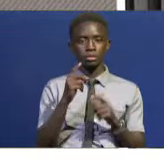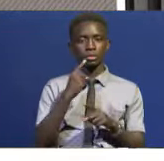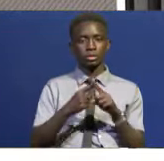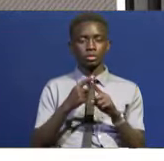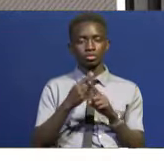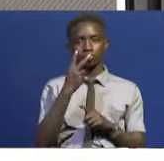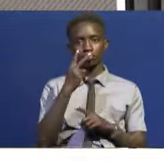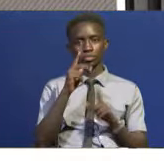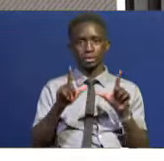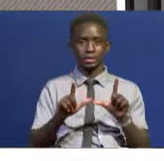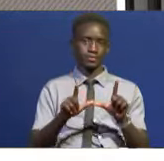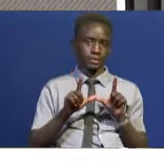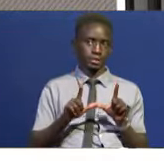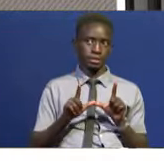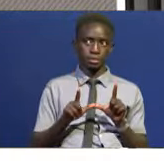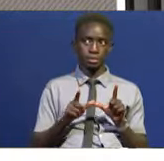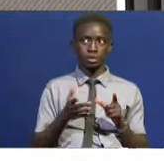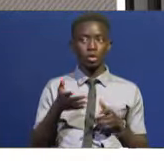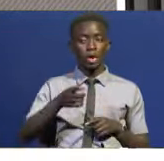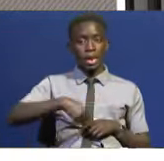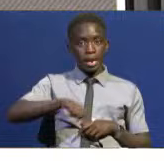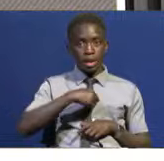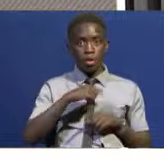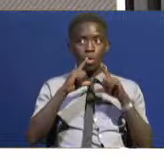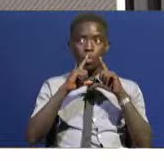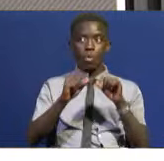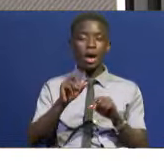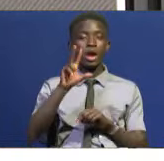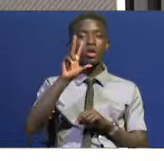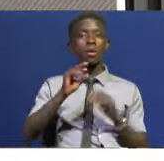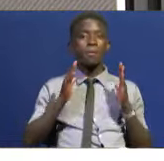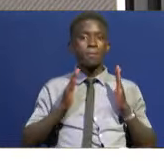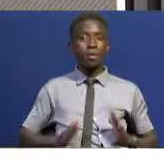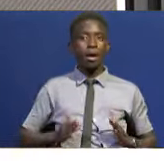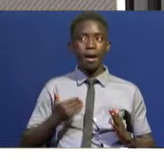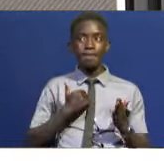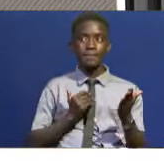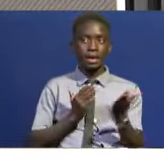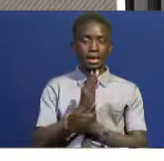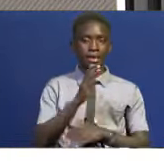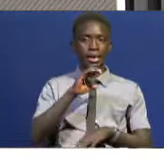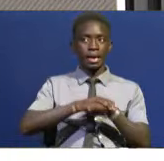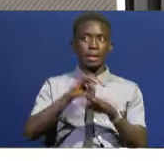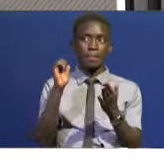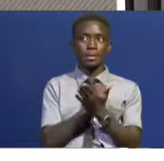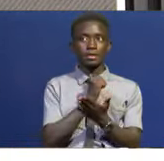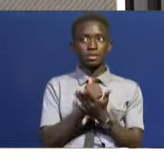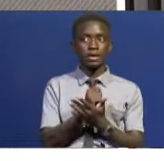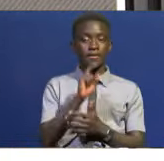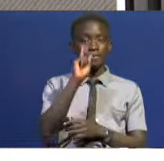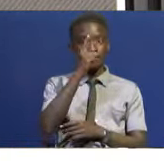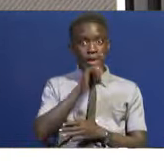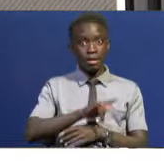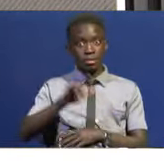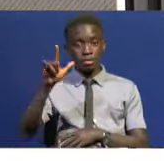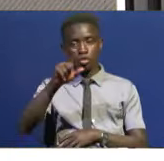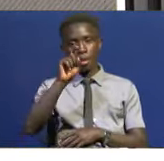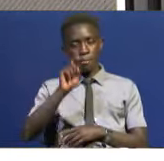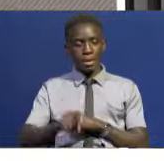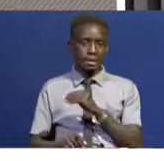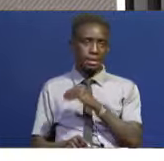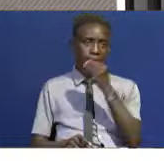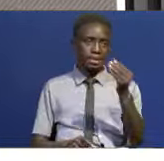will be telling them, for example, that nobody has a right to hold the passport. Once you get overseas, you keep that passport. It's your identity